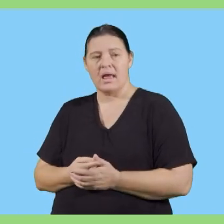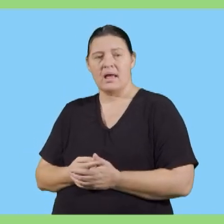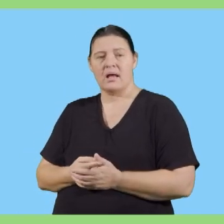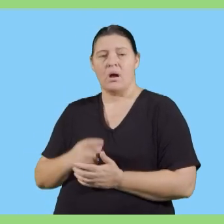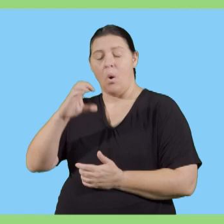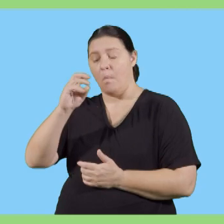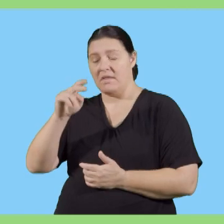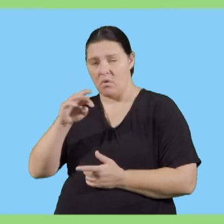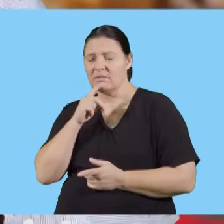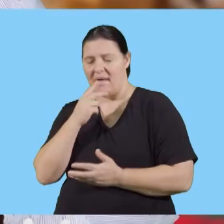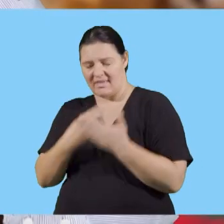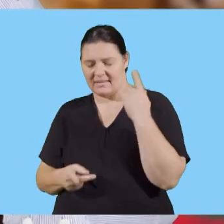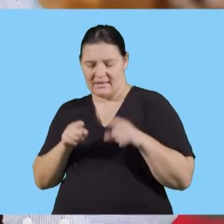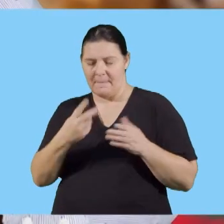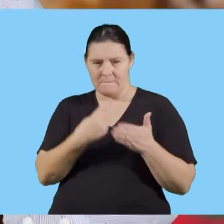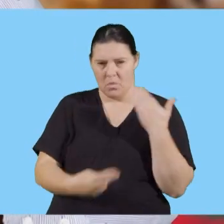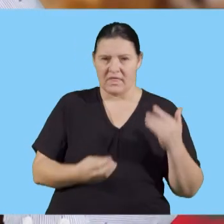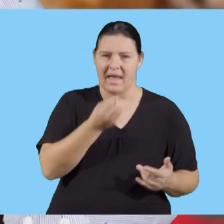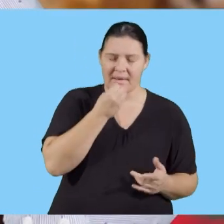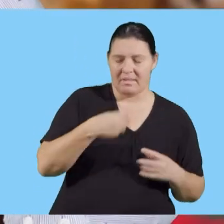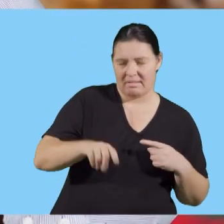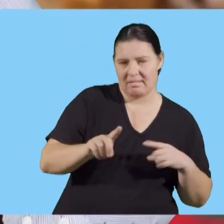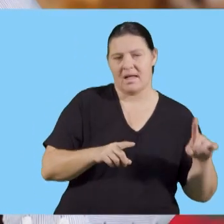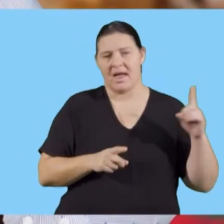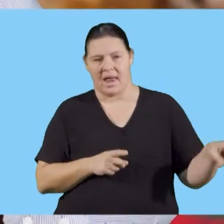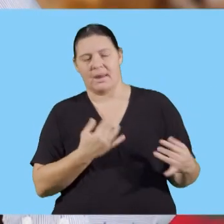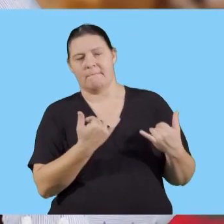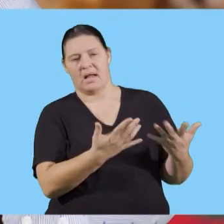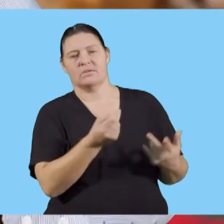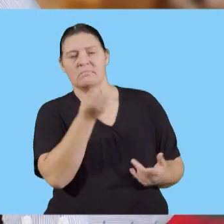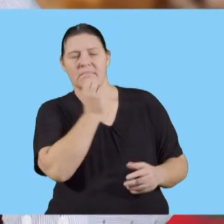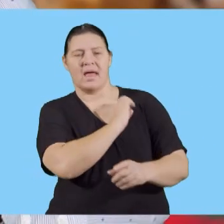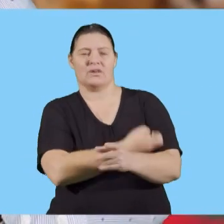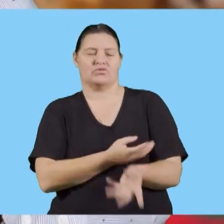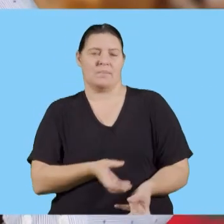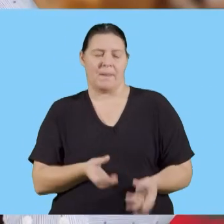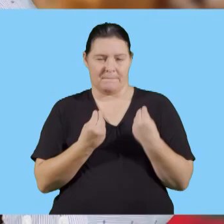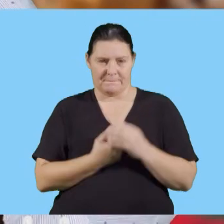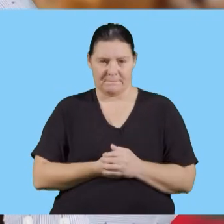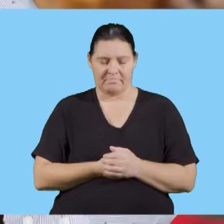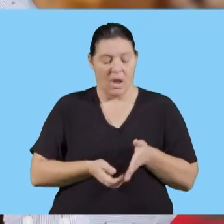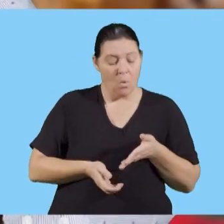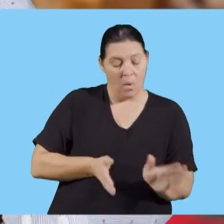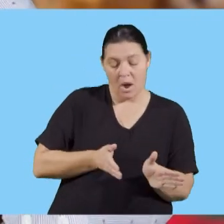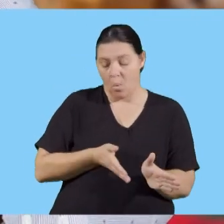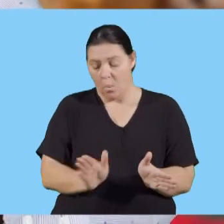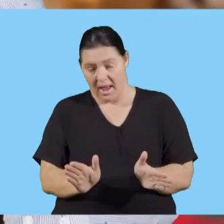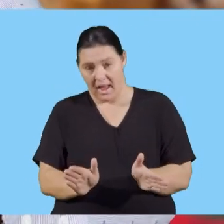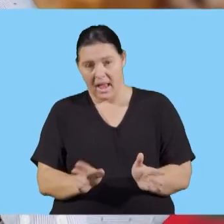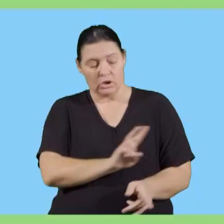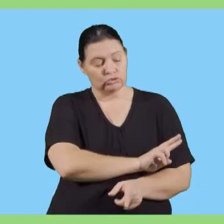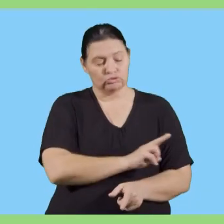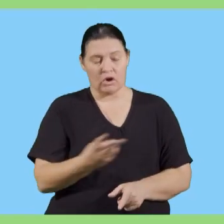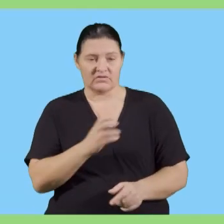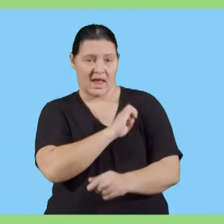Now, there are two ways in which energy is transferred. The first one is through a food chain. A